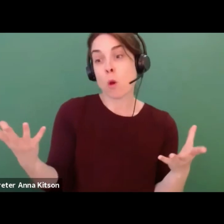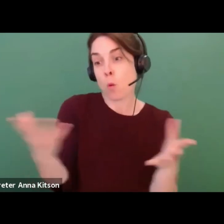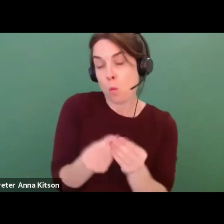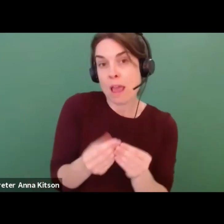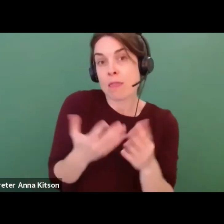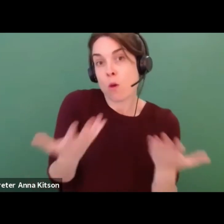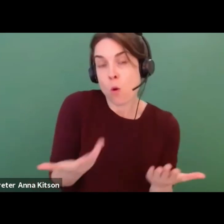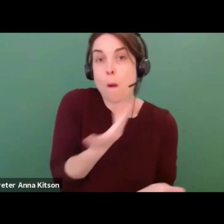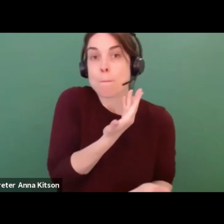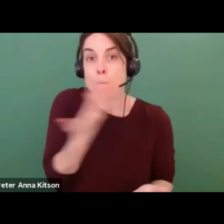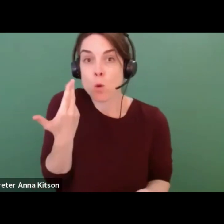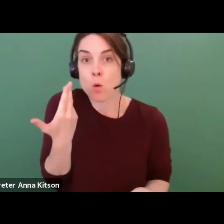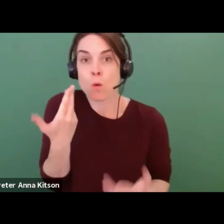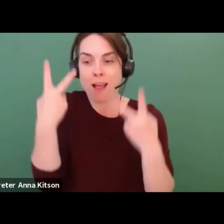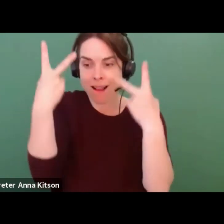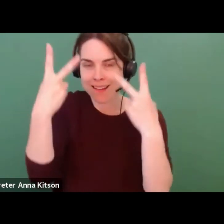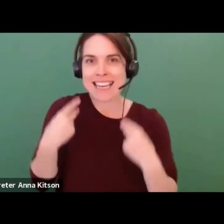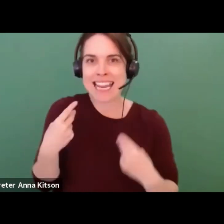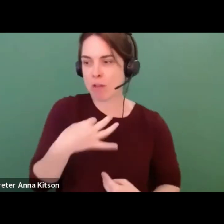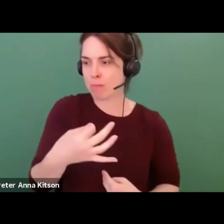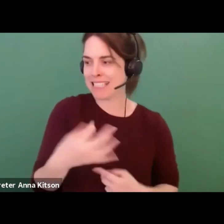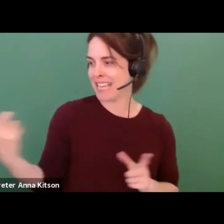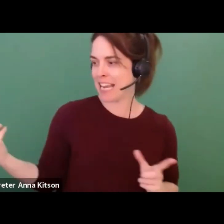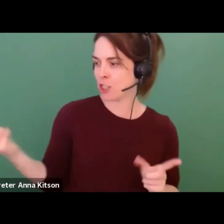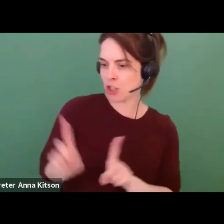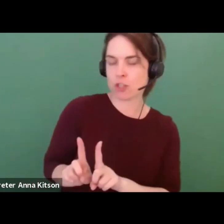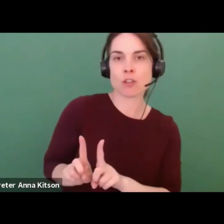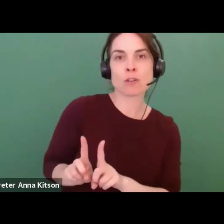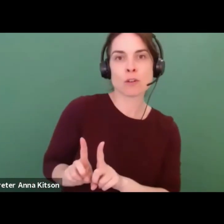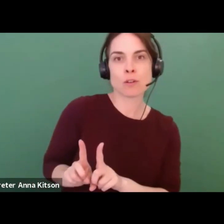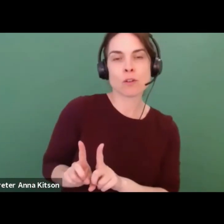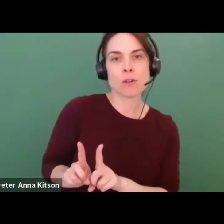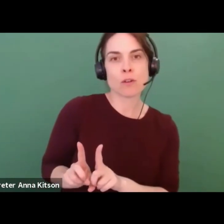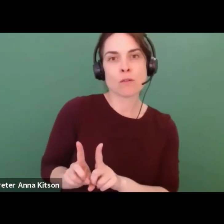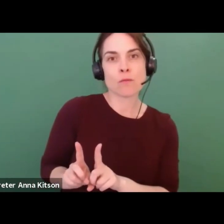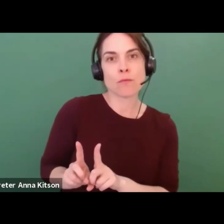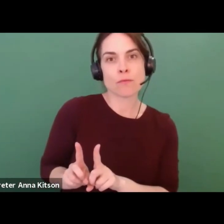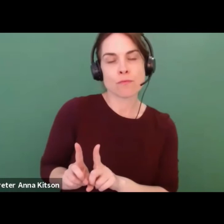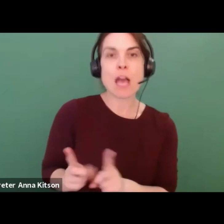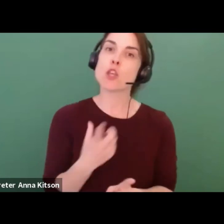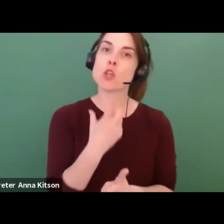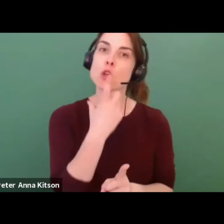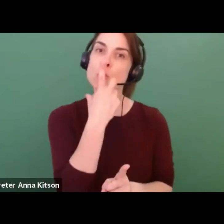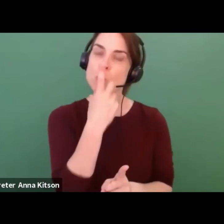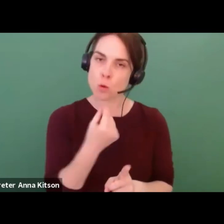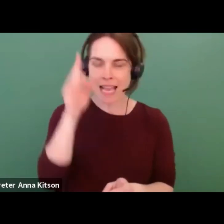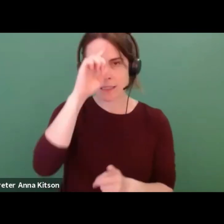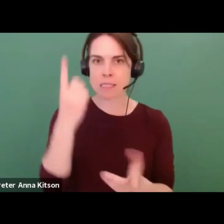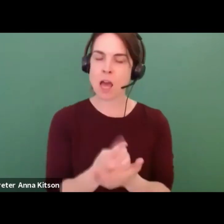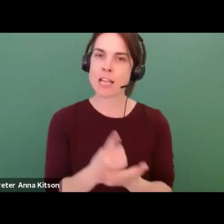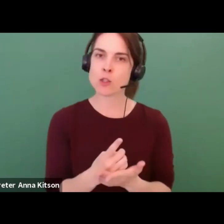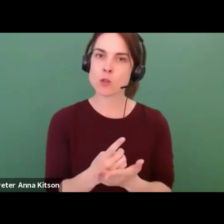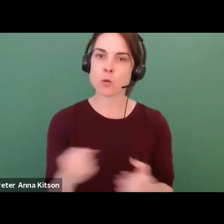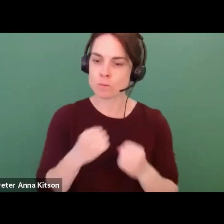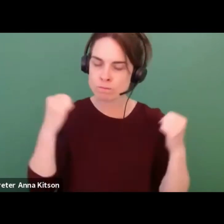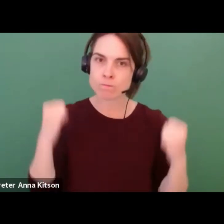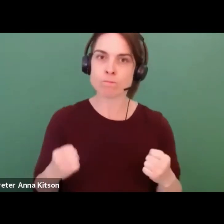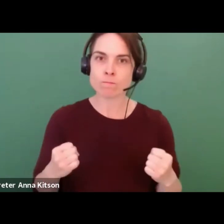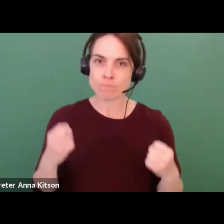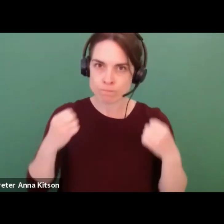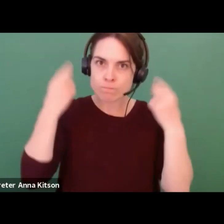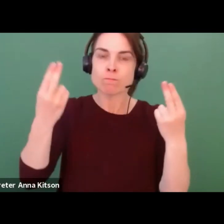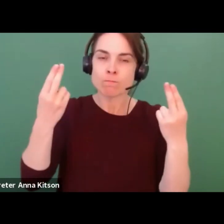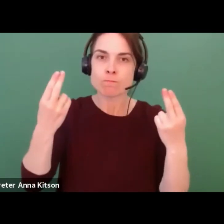legal representation, who can take it on and force the providers to change. And I think